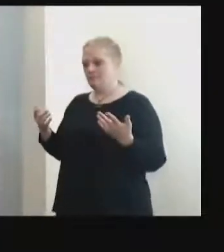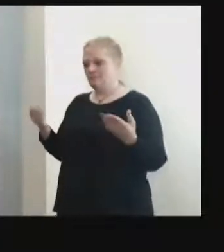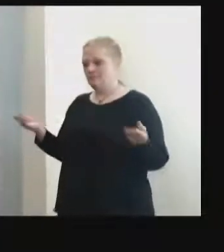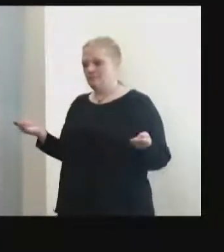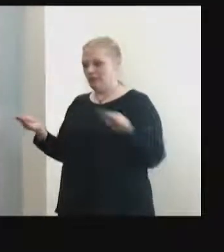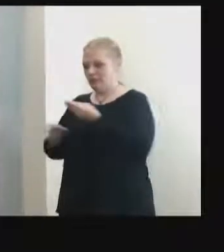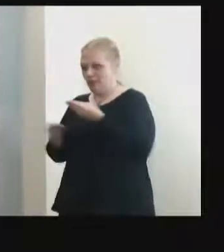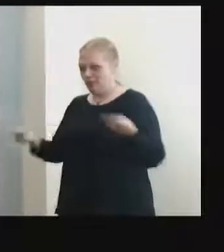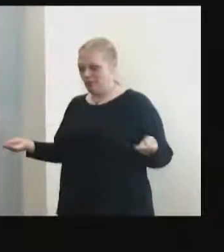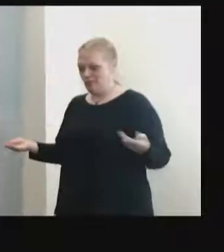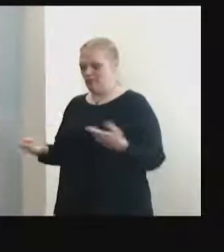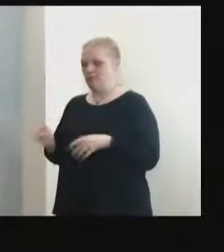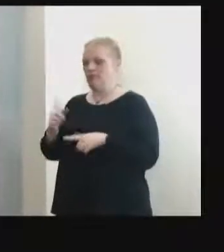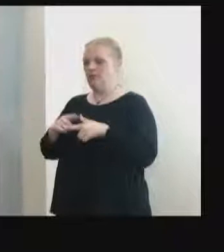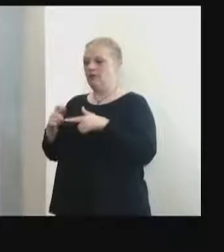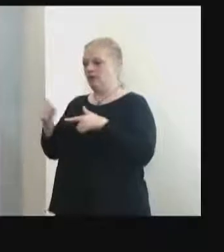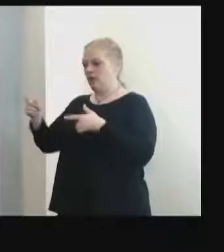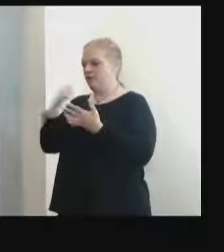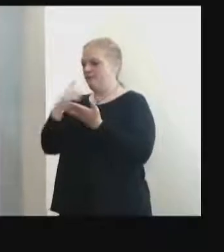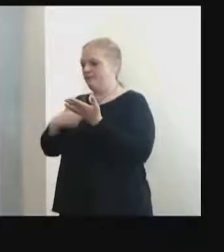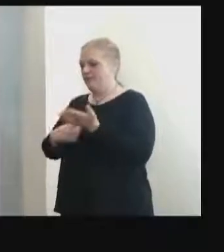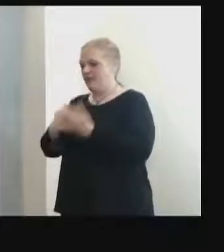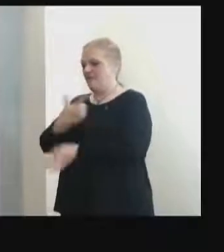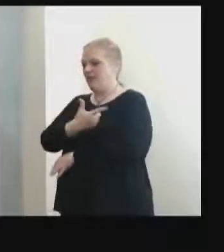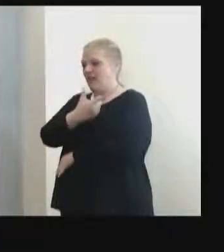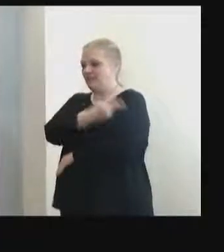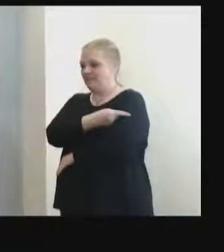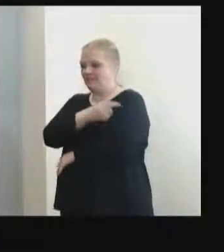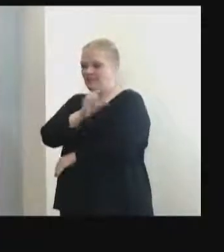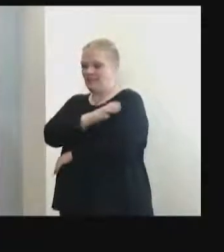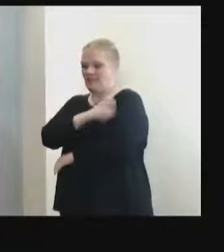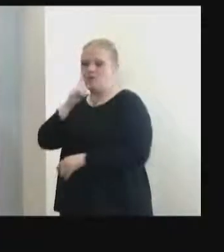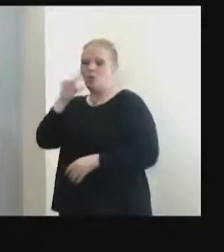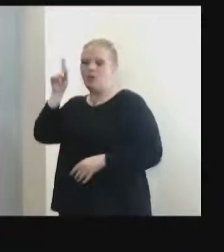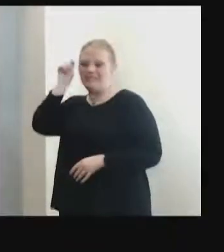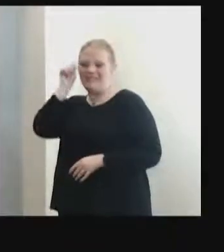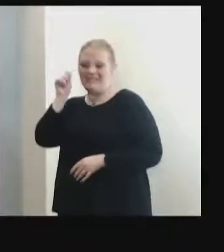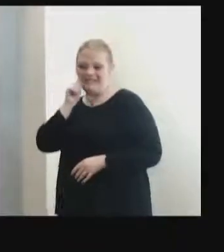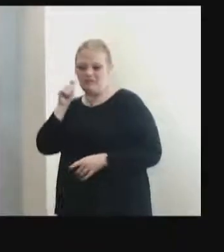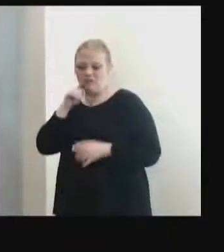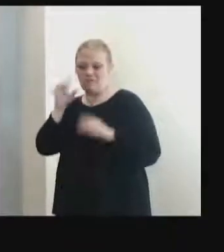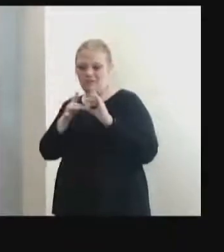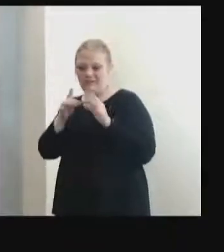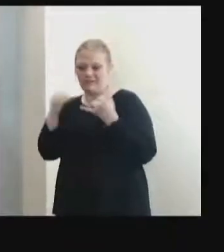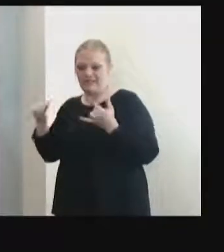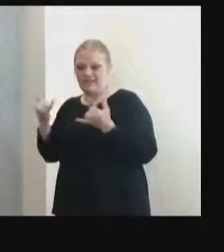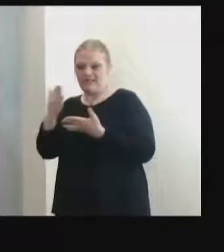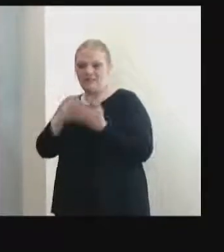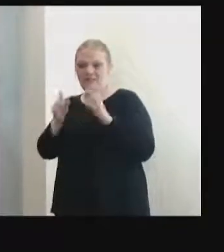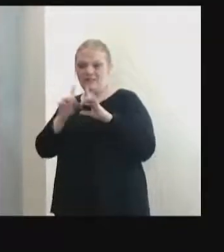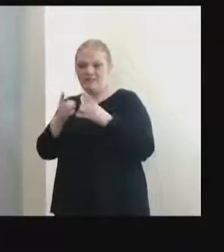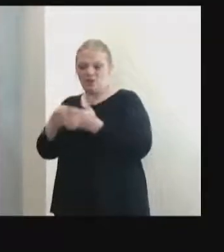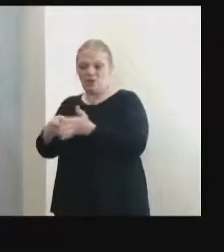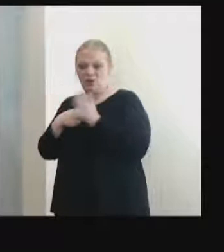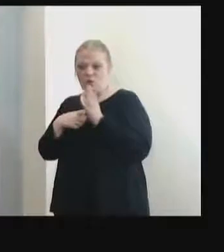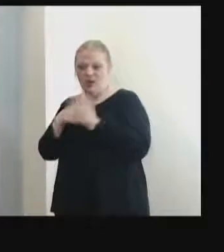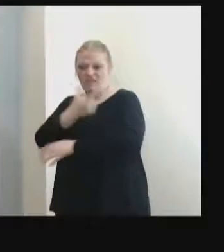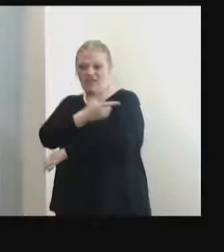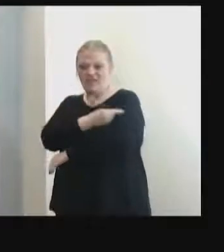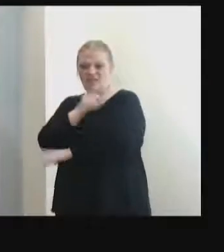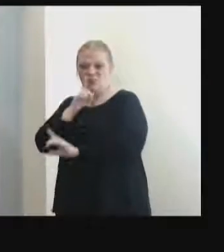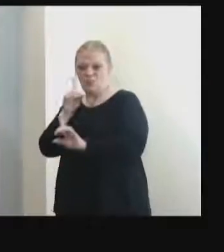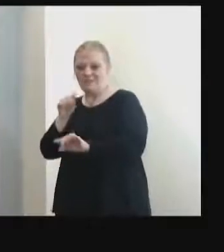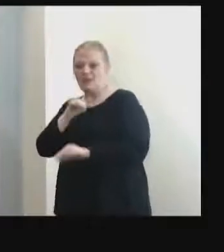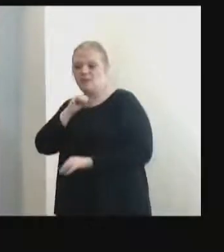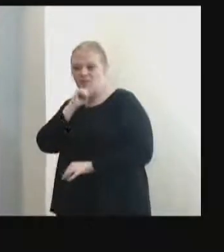And secondly, you touched on the vaccine clinics for older teen students. I believe you mentioned today some districts are requiring vaccinations to